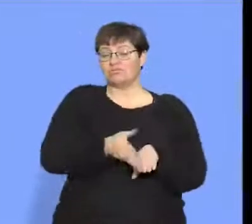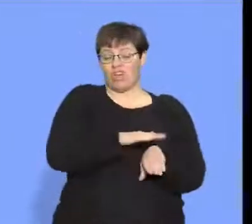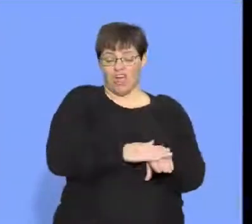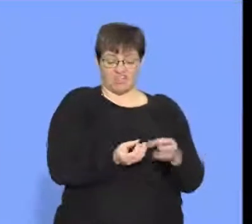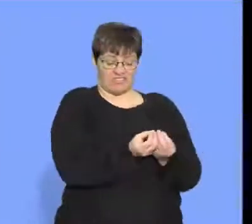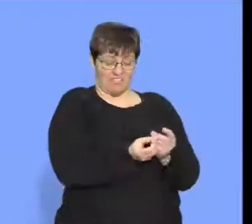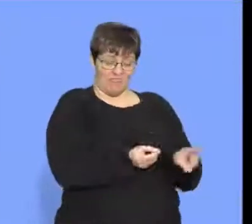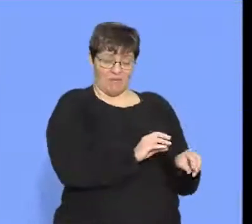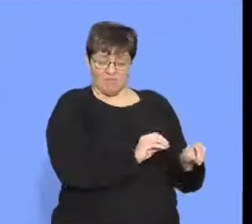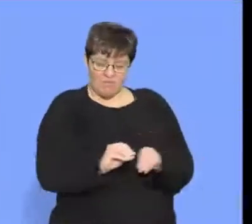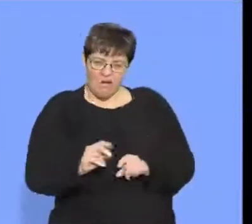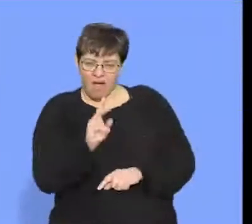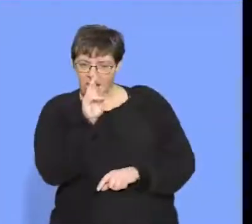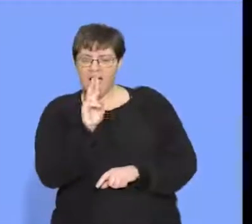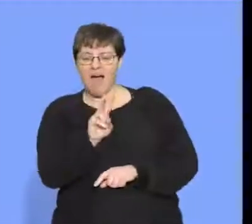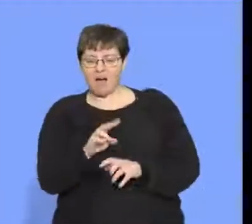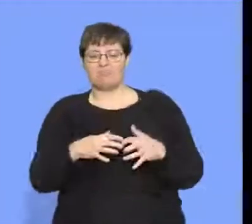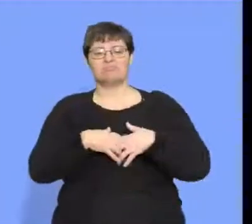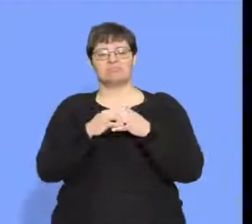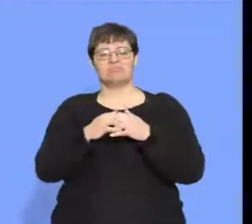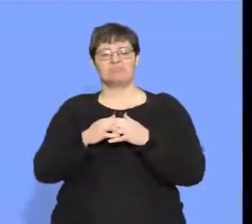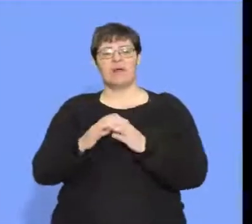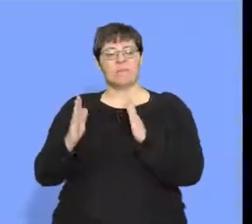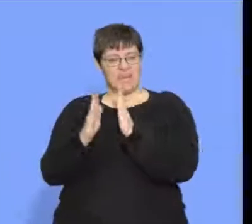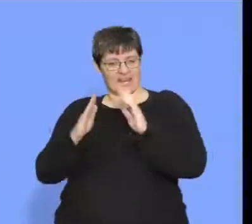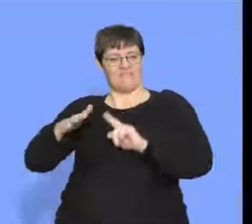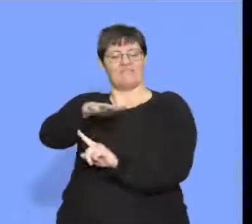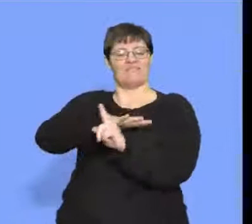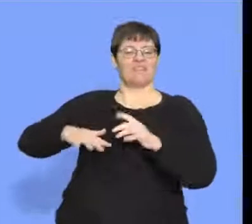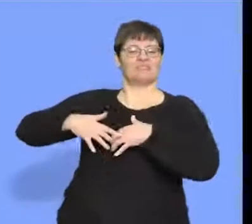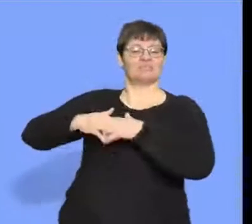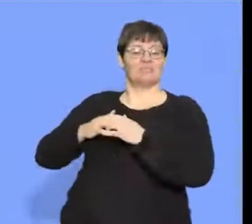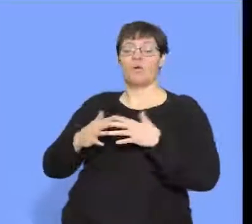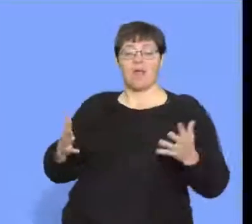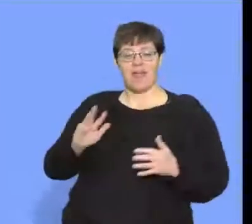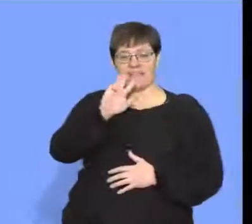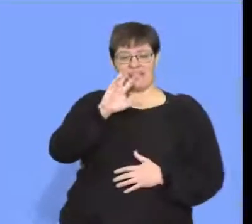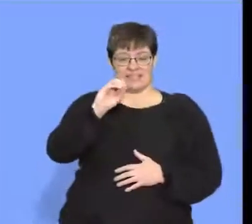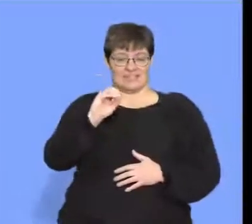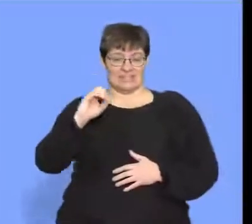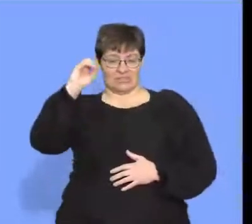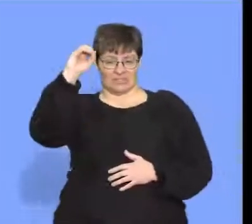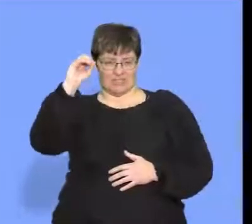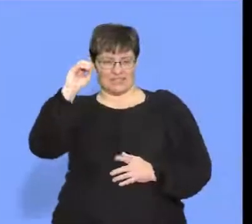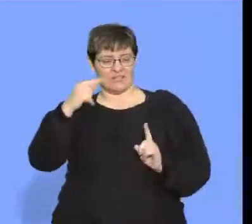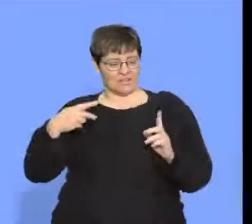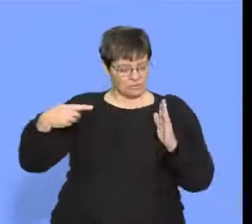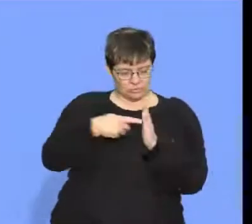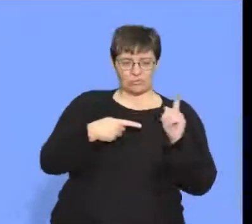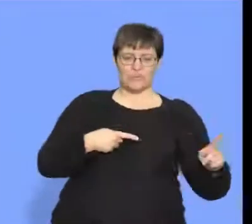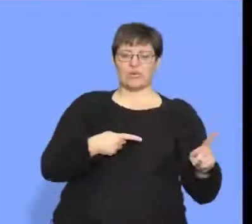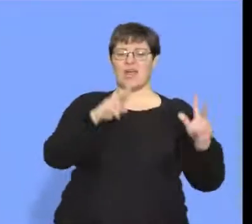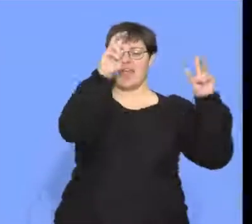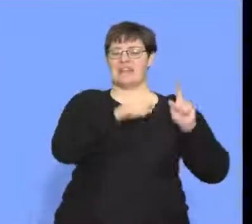charged object, you immediately induce a magnetic field at 90 degrees to the electric